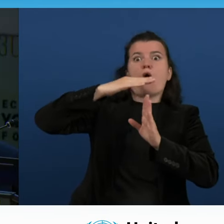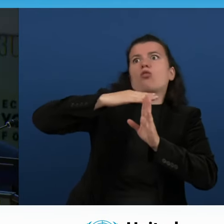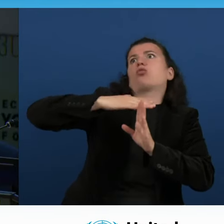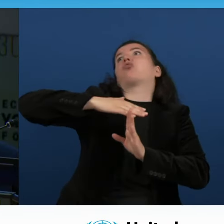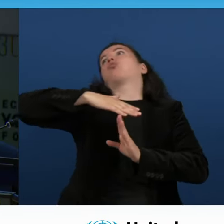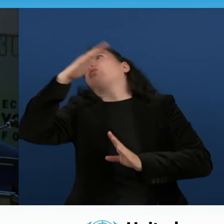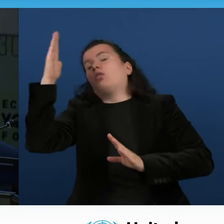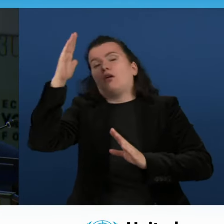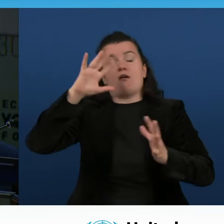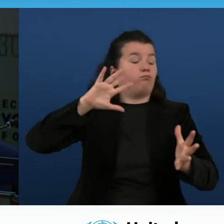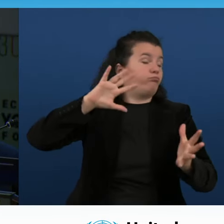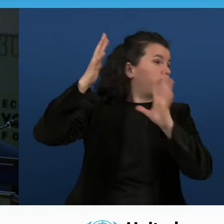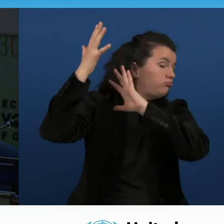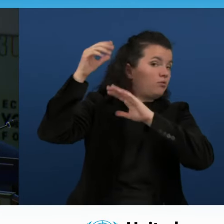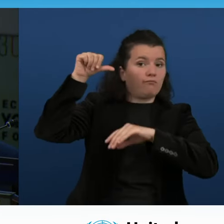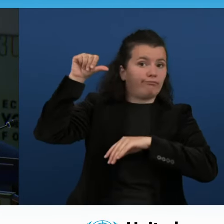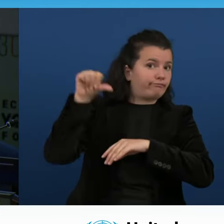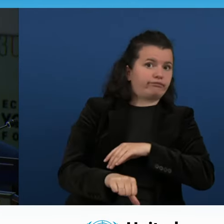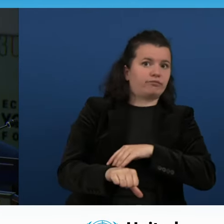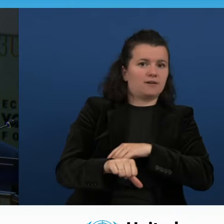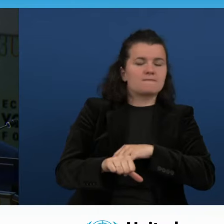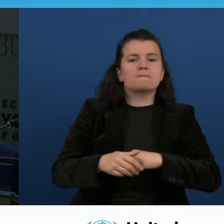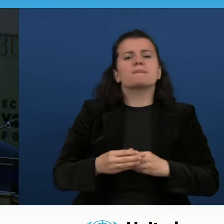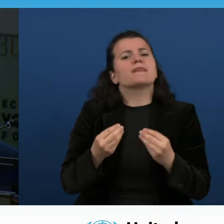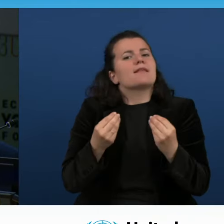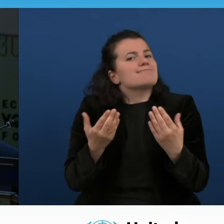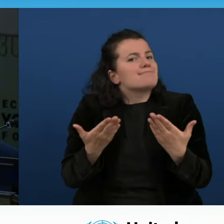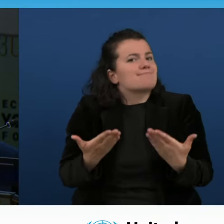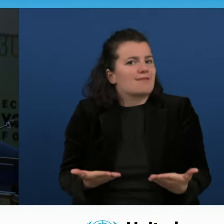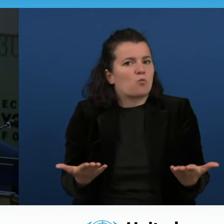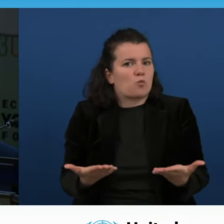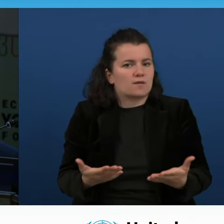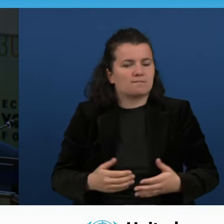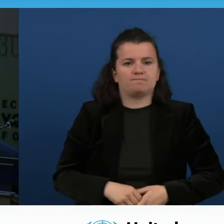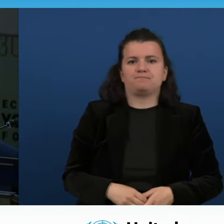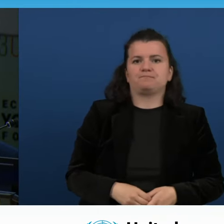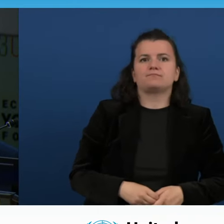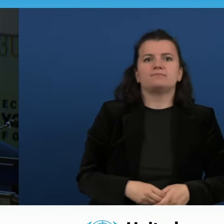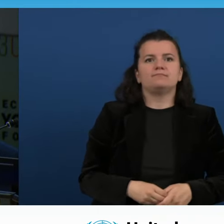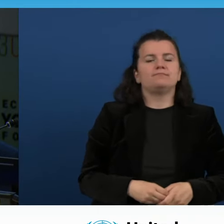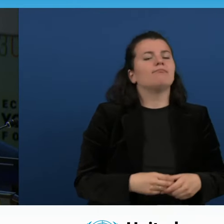Merci, Augusta. Thank you, Augusta. Climate change